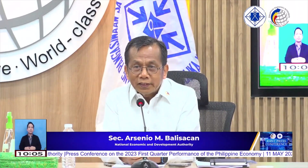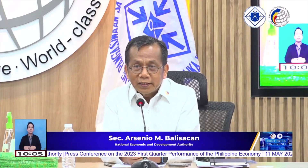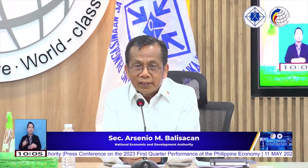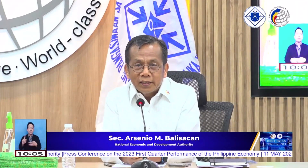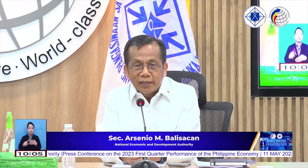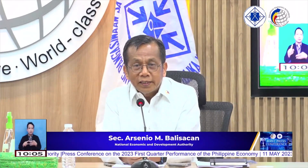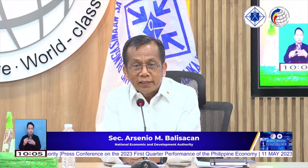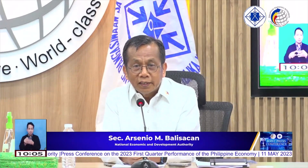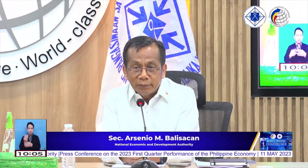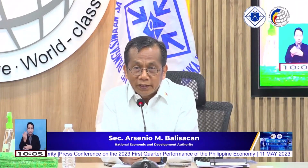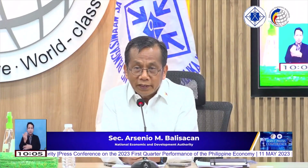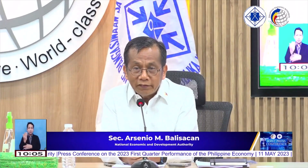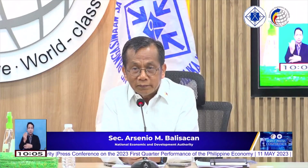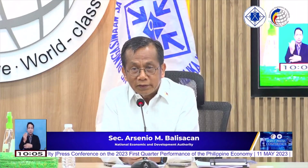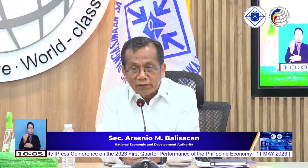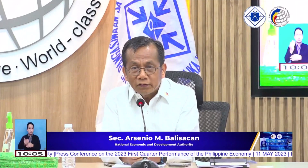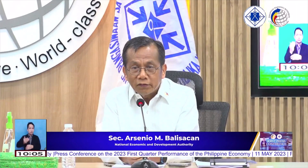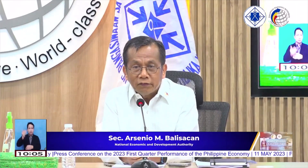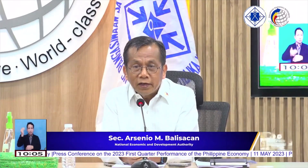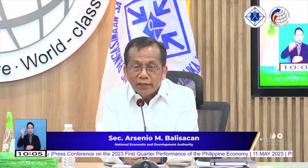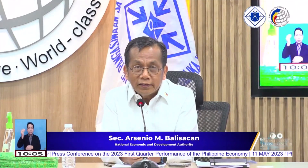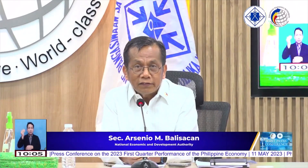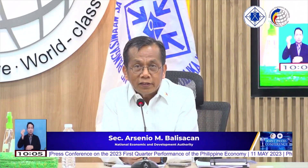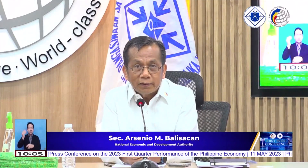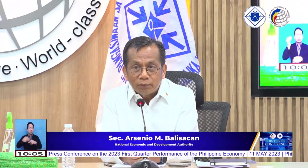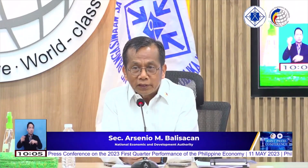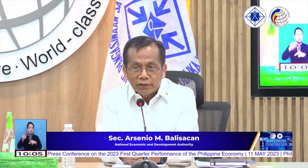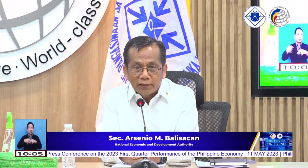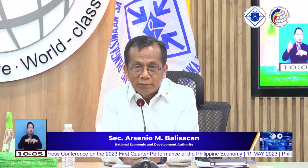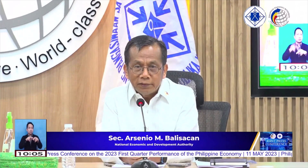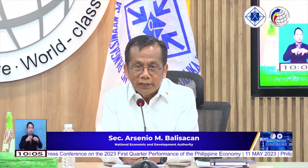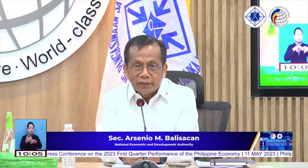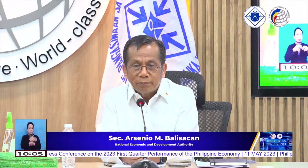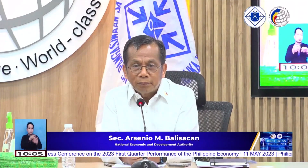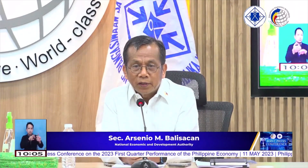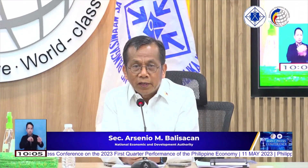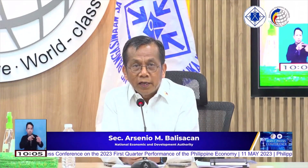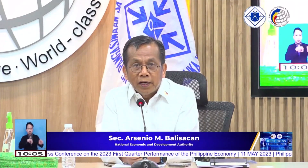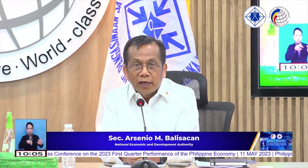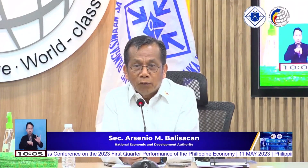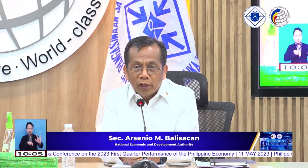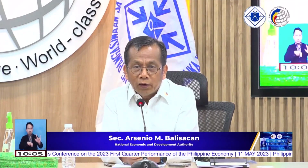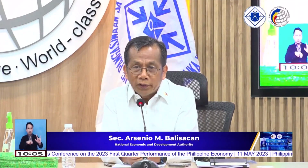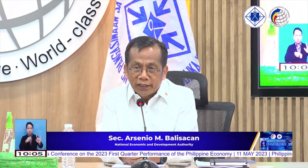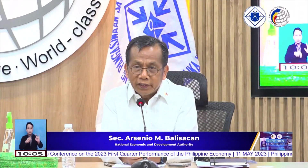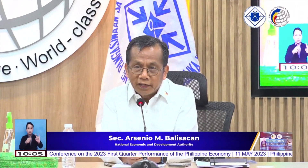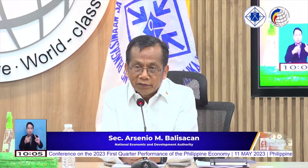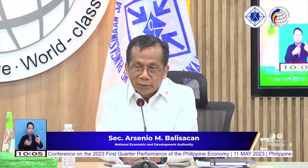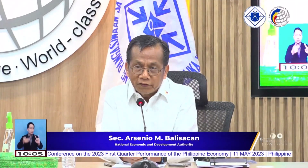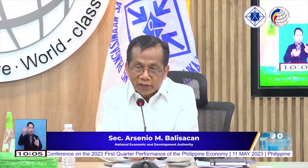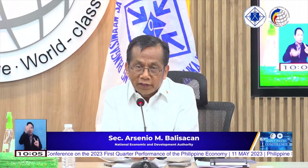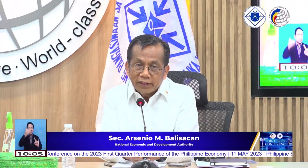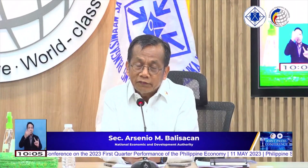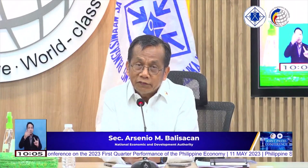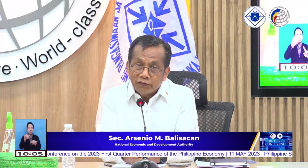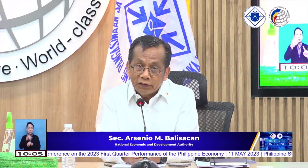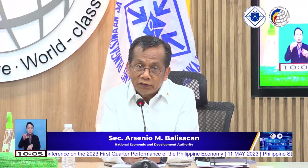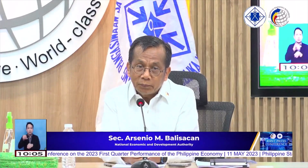is higher than the median estimates of analysts reported by the media and well within the government's target